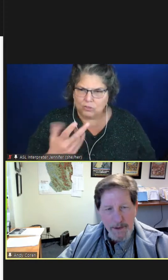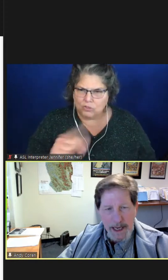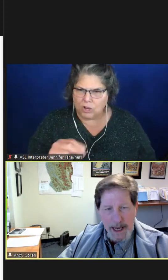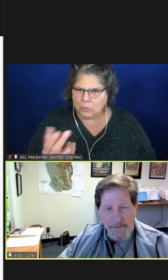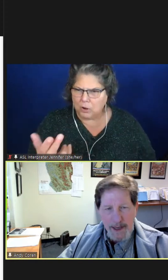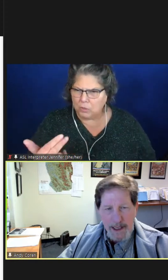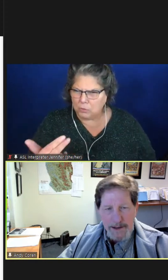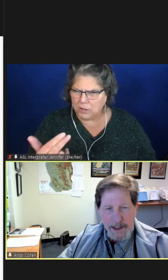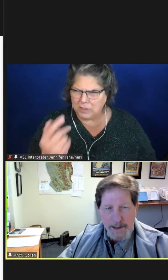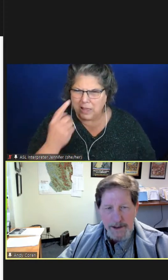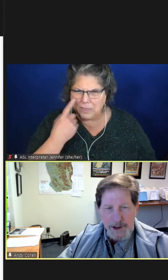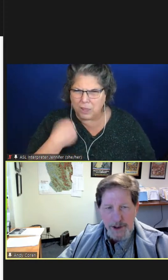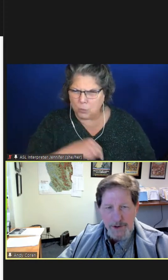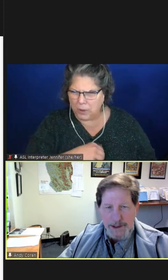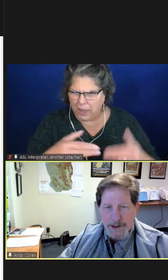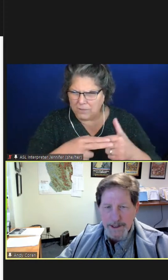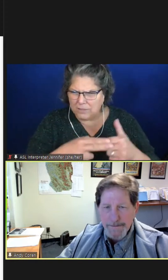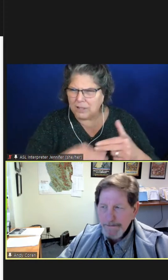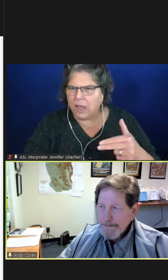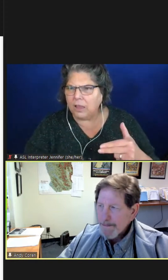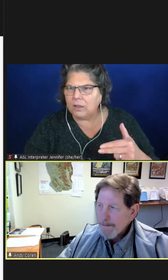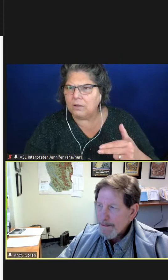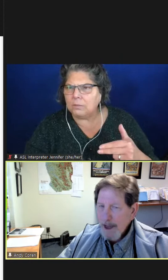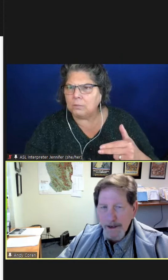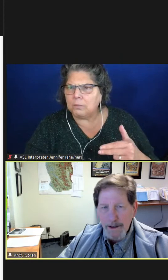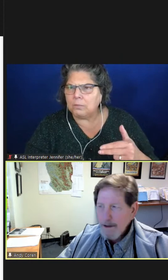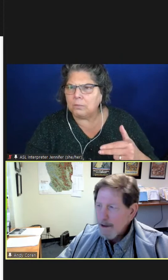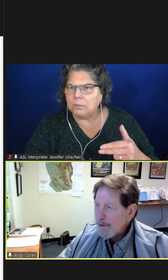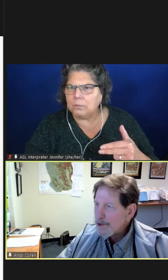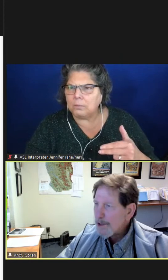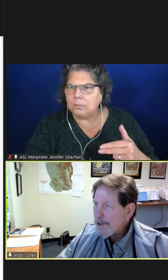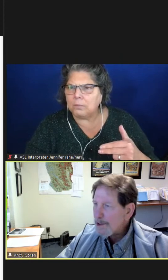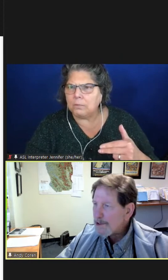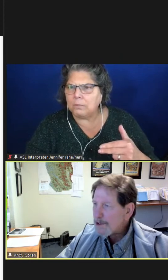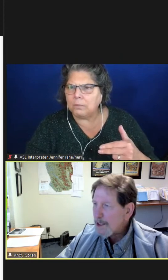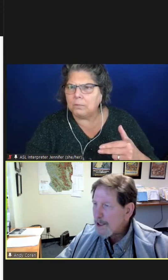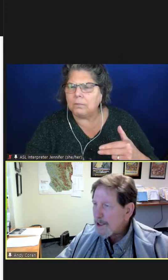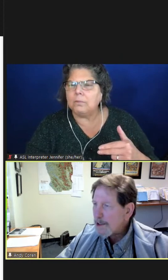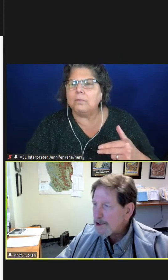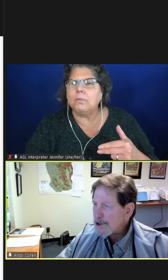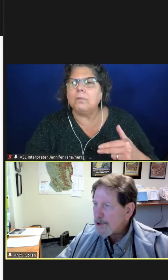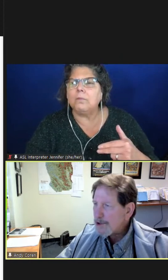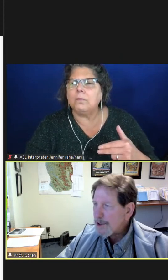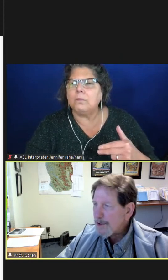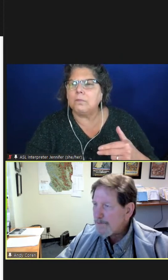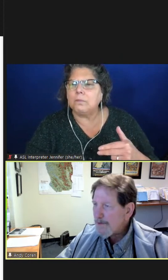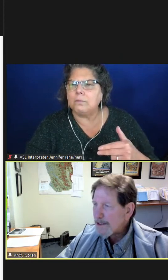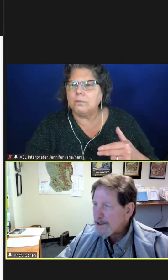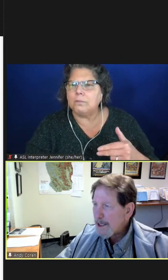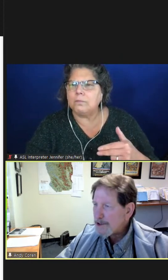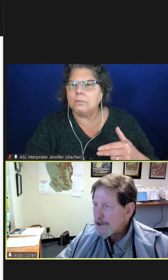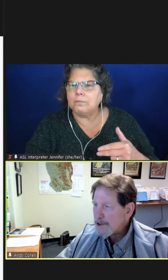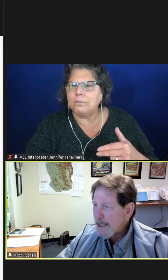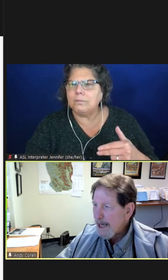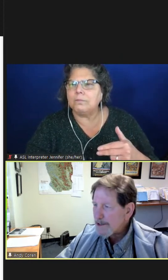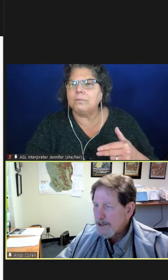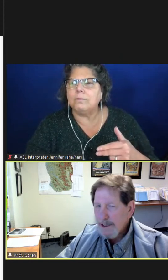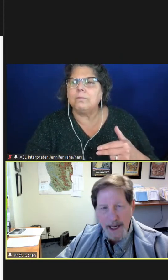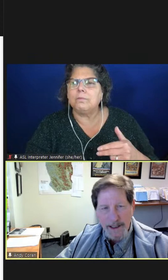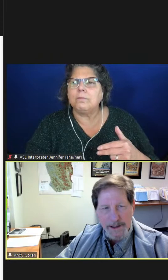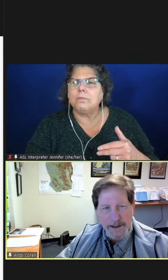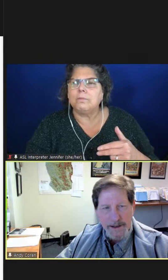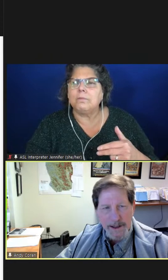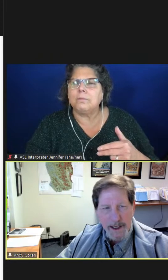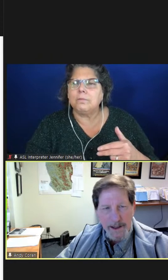I think we have a slide to show this. No, this shows the vaccination status